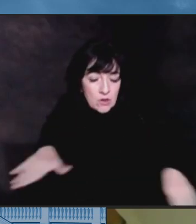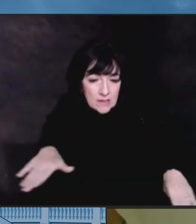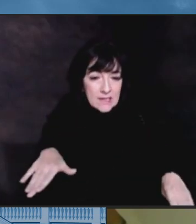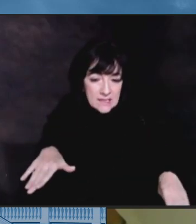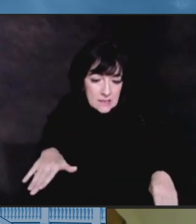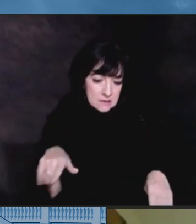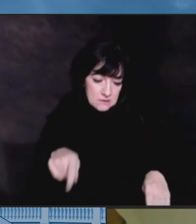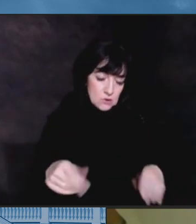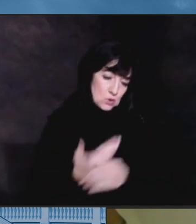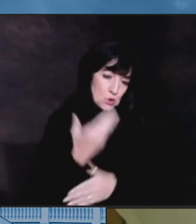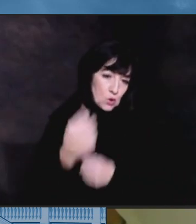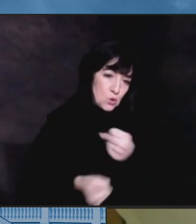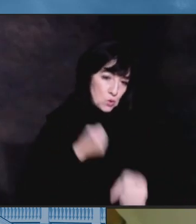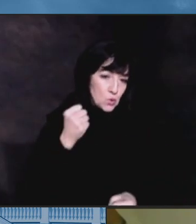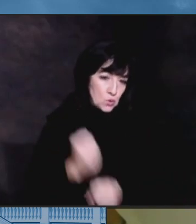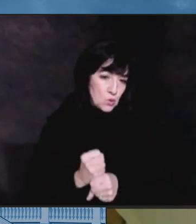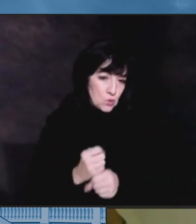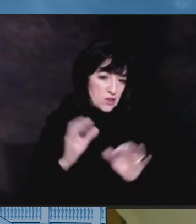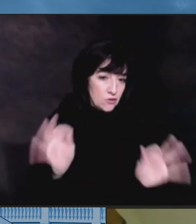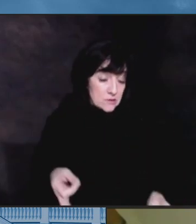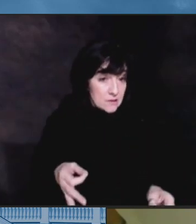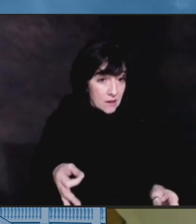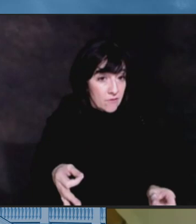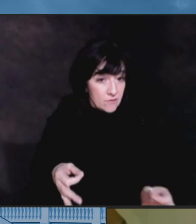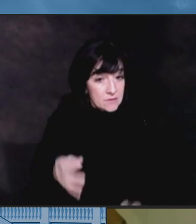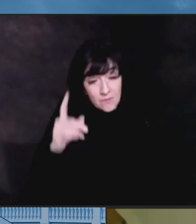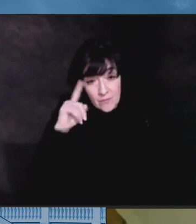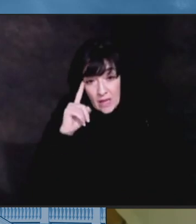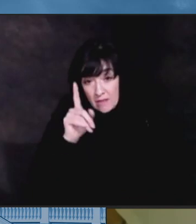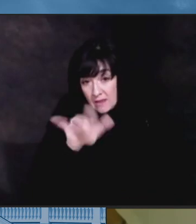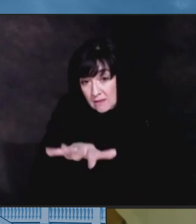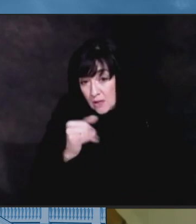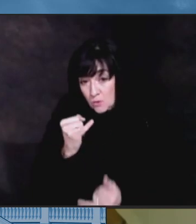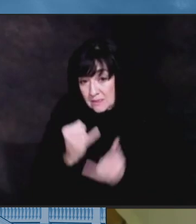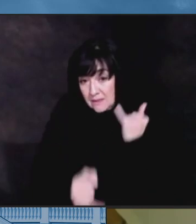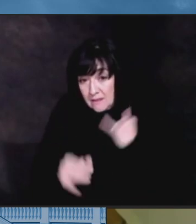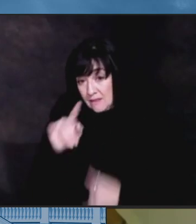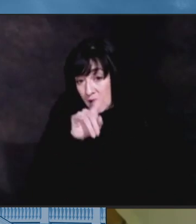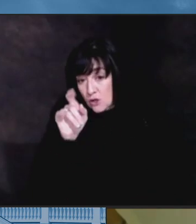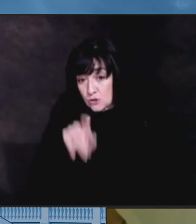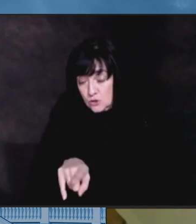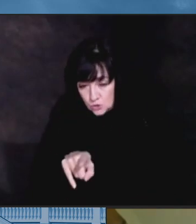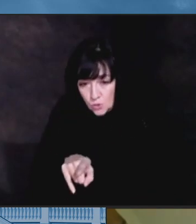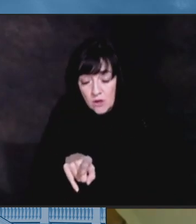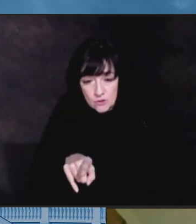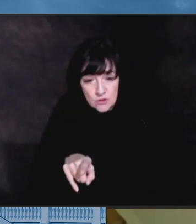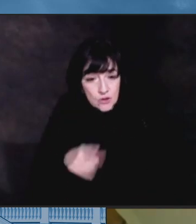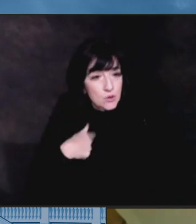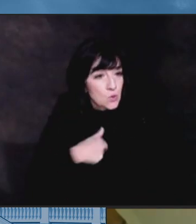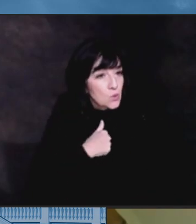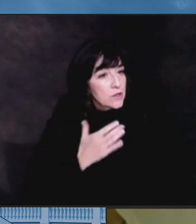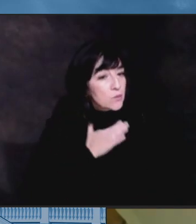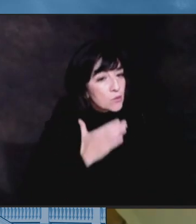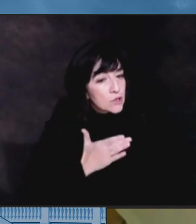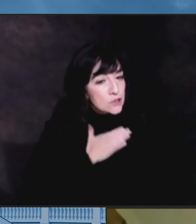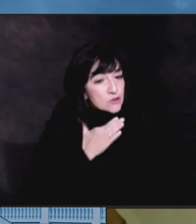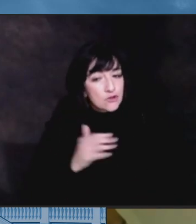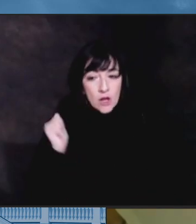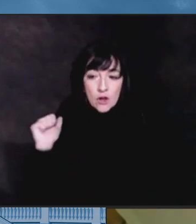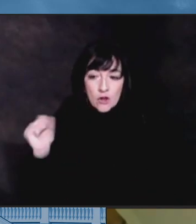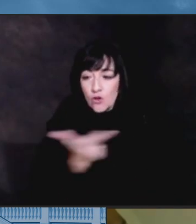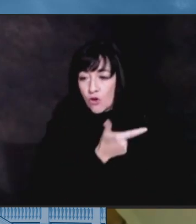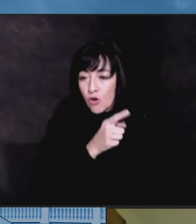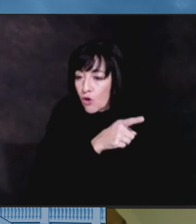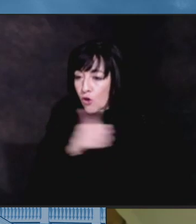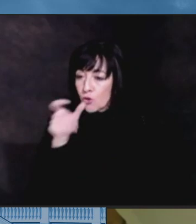Thank you, Dr. Rattay. I think that was the last question, a pre-submitted one. We appreciate all the media has